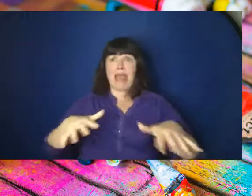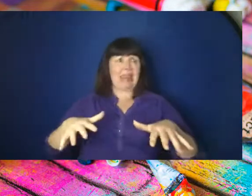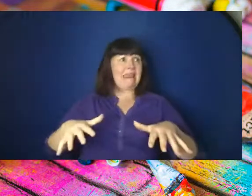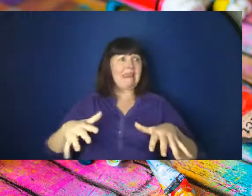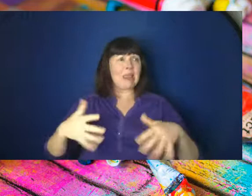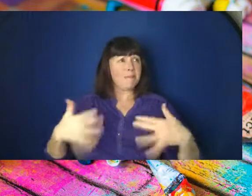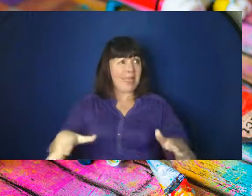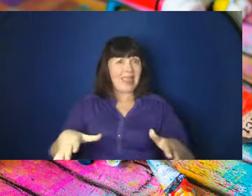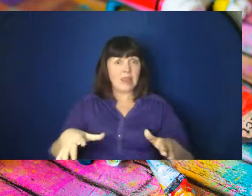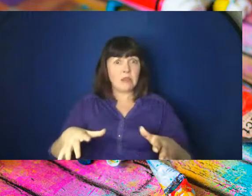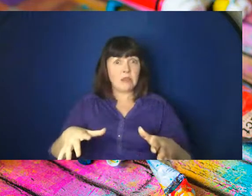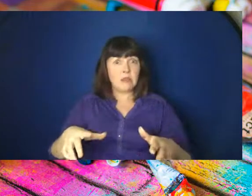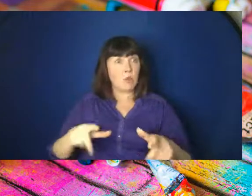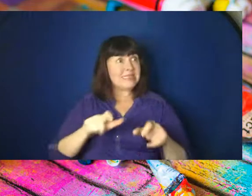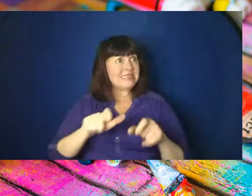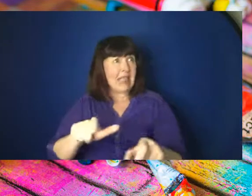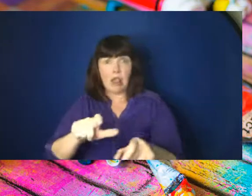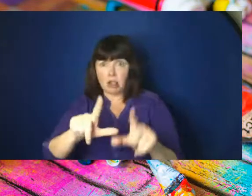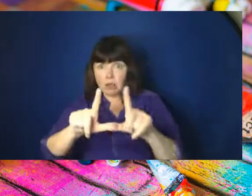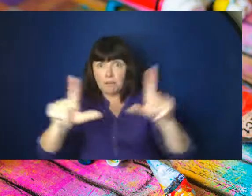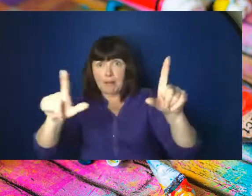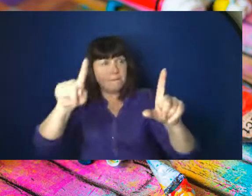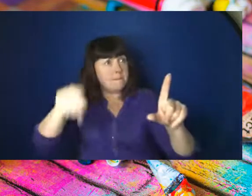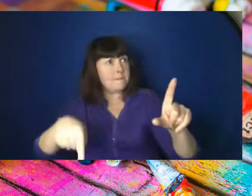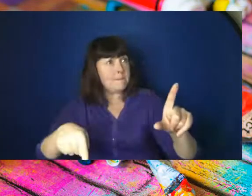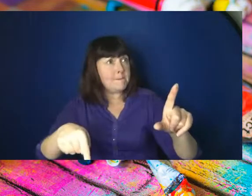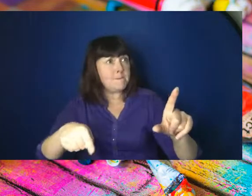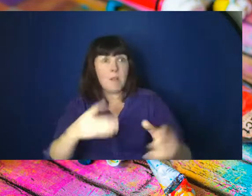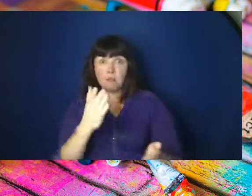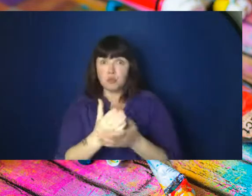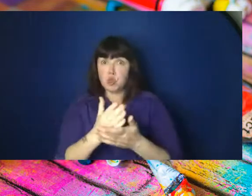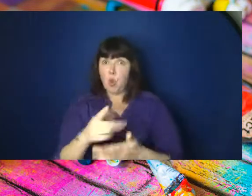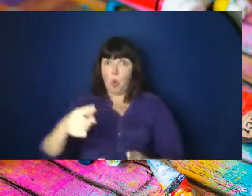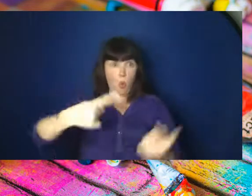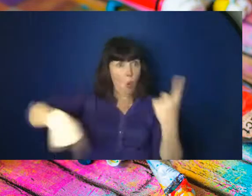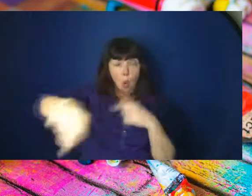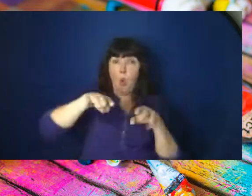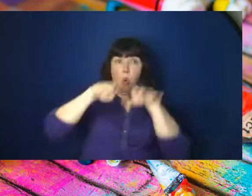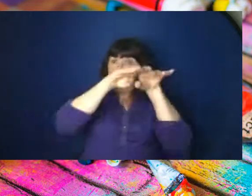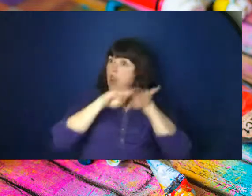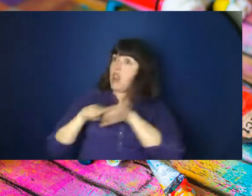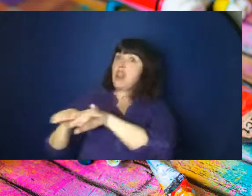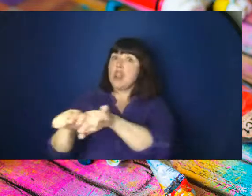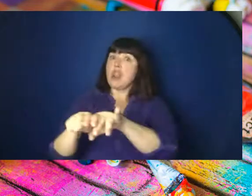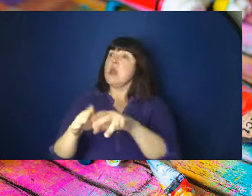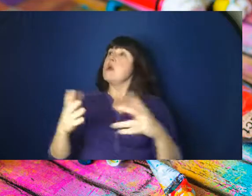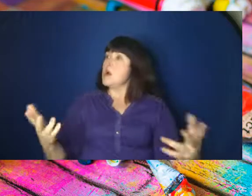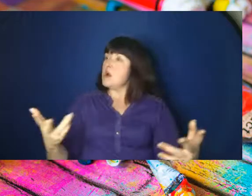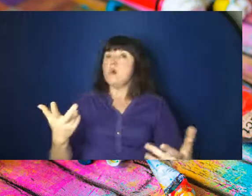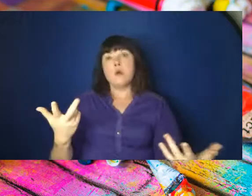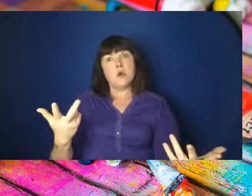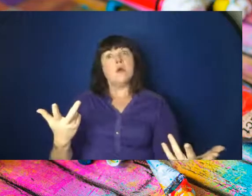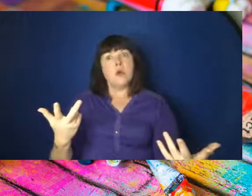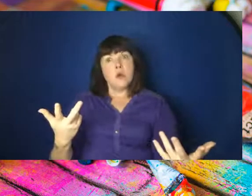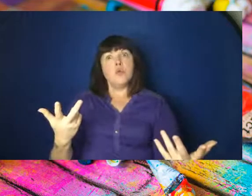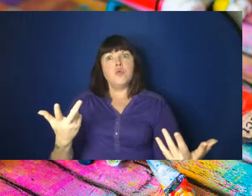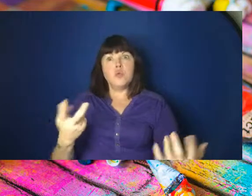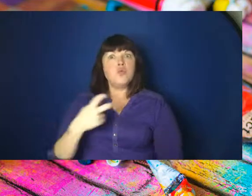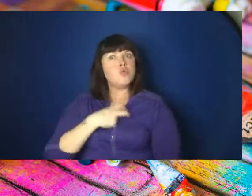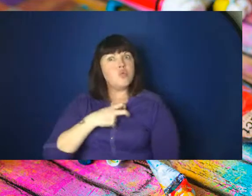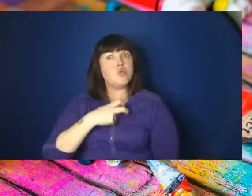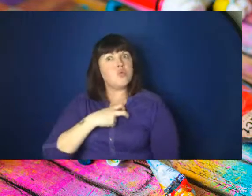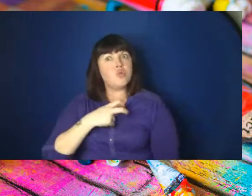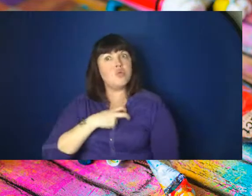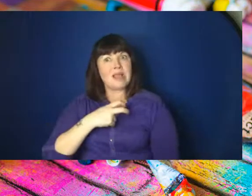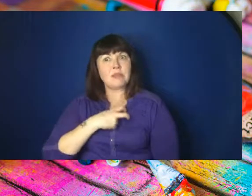of us have experienced some kind of anxiety at some point in our lives. But to have just faced that and then to come on a live stream